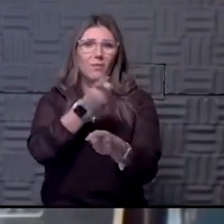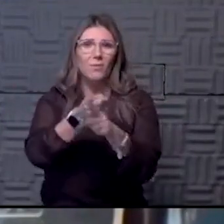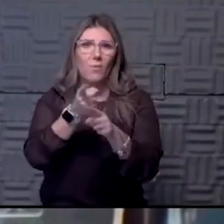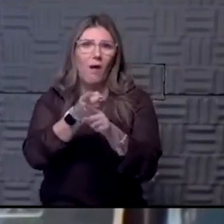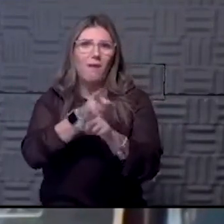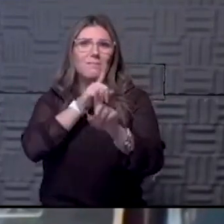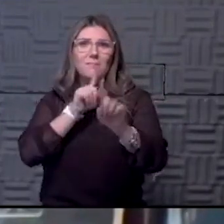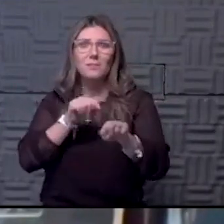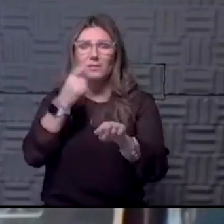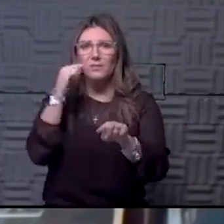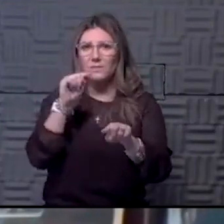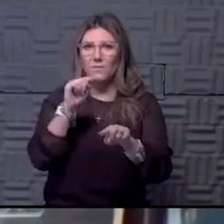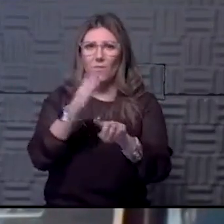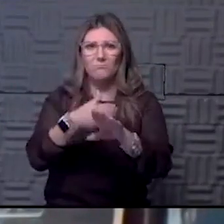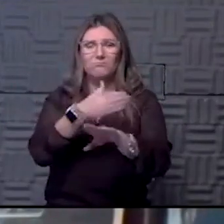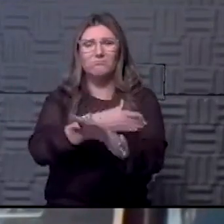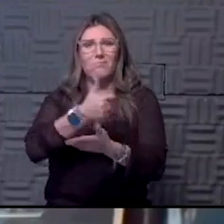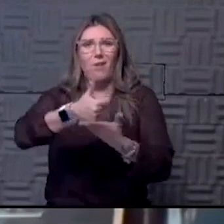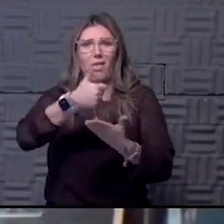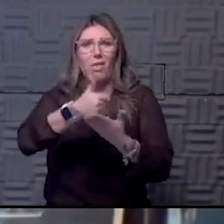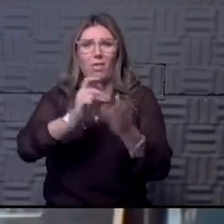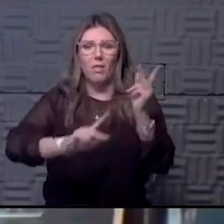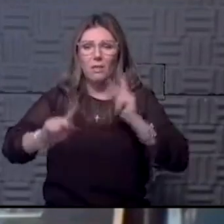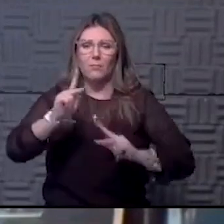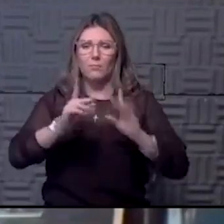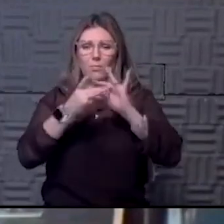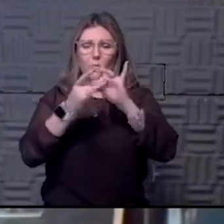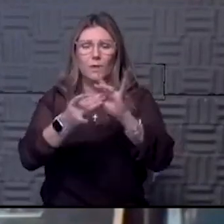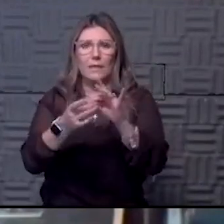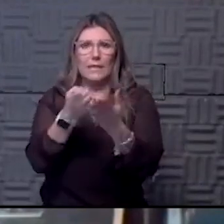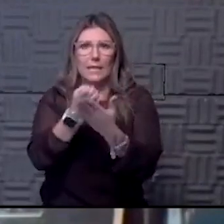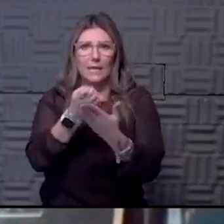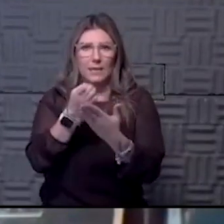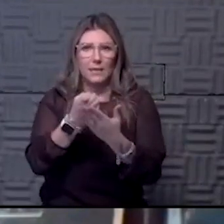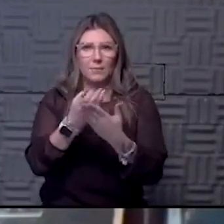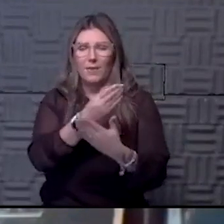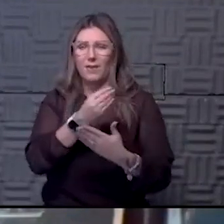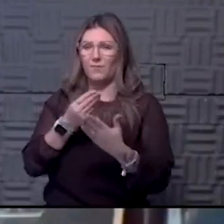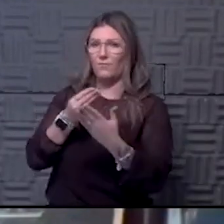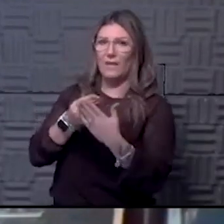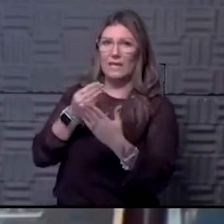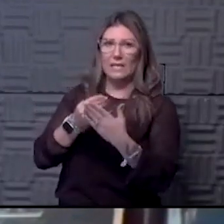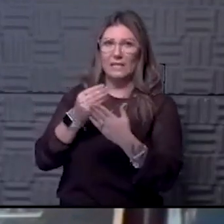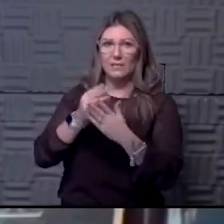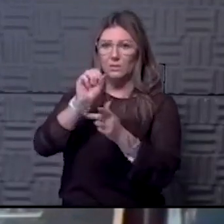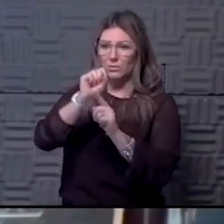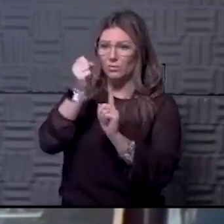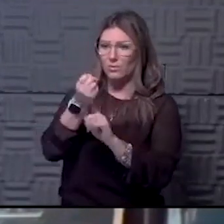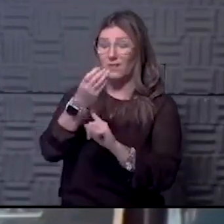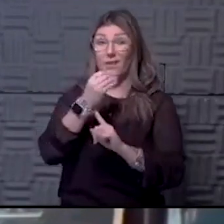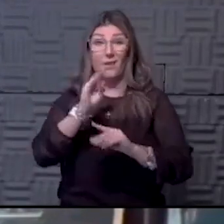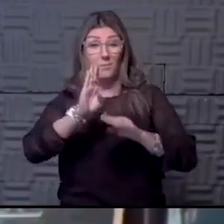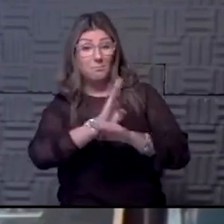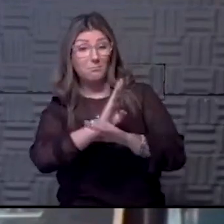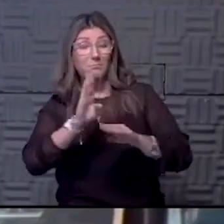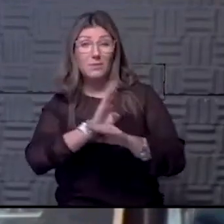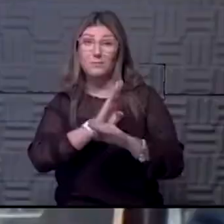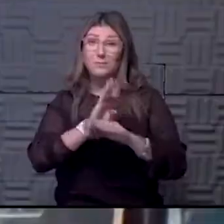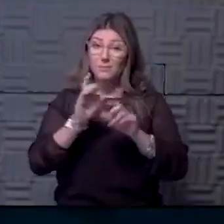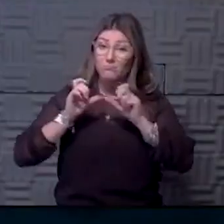help more people in regard to their economic circumstances, their financial condition, and keep businesses in business and employees